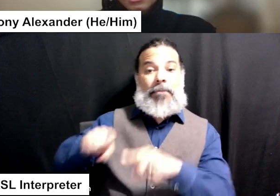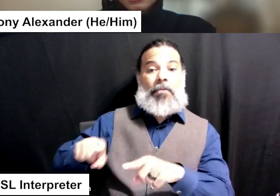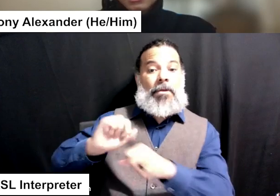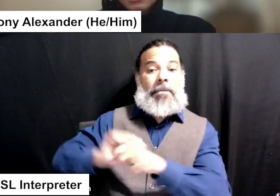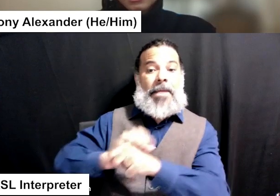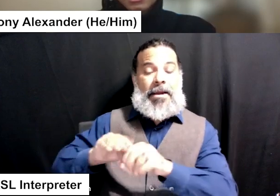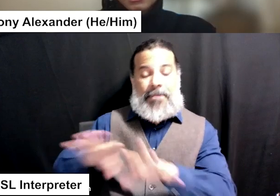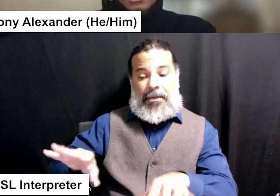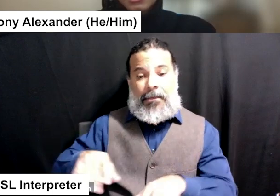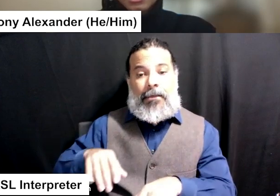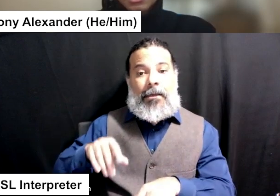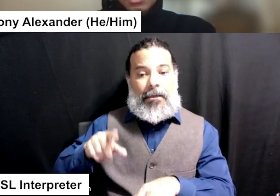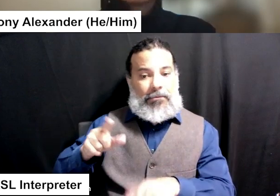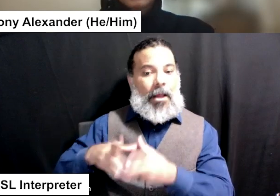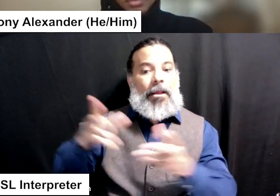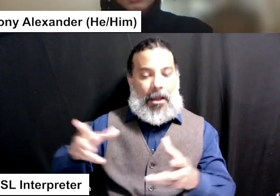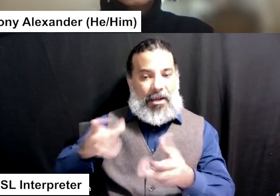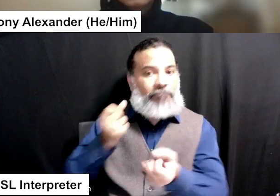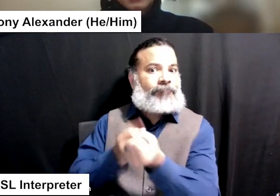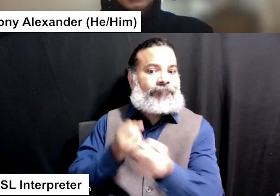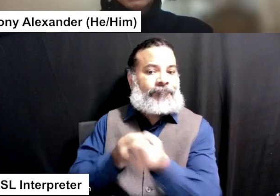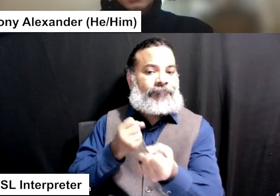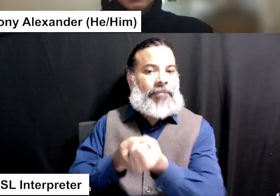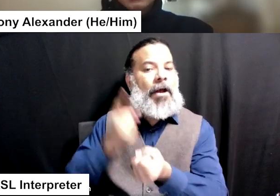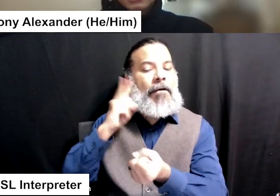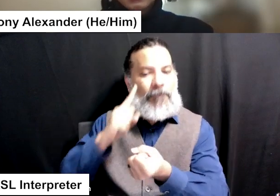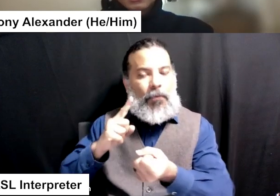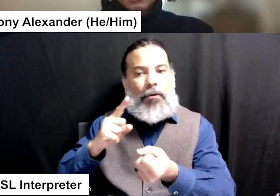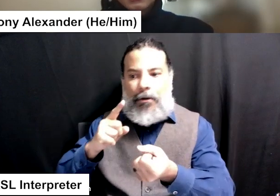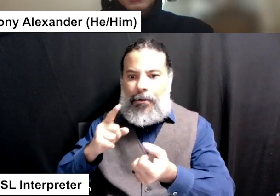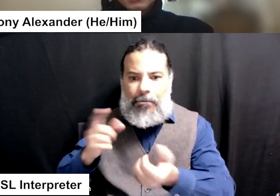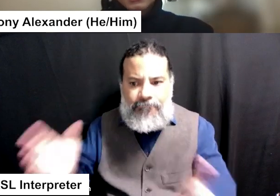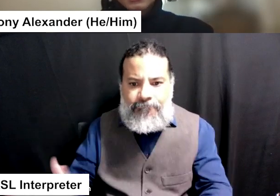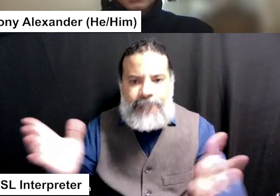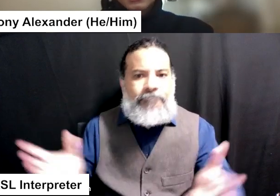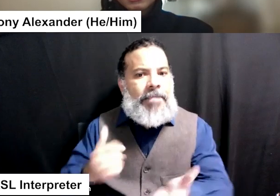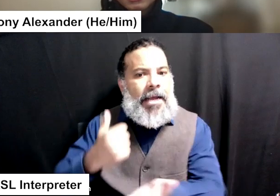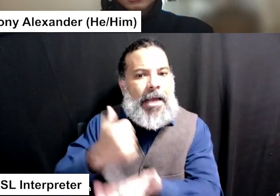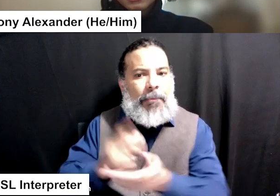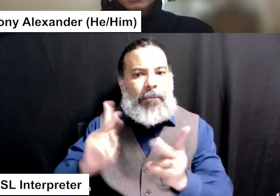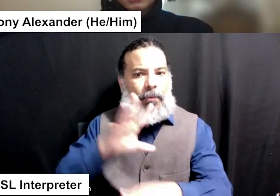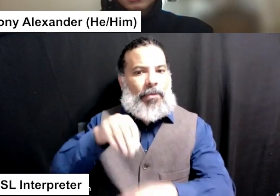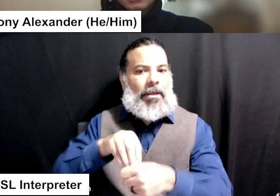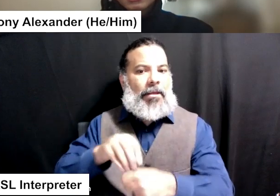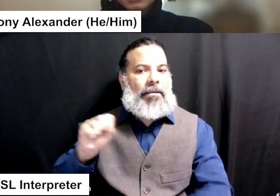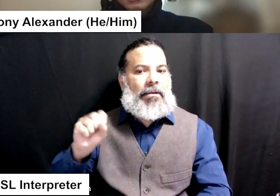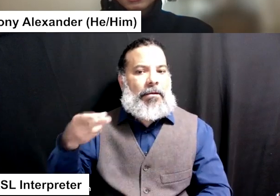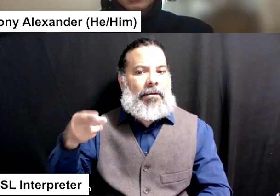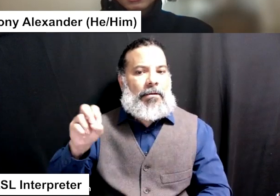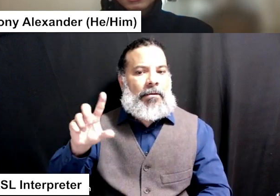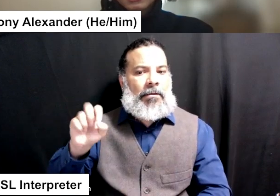pandemic, there was a lot of advocacy for supporting individuals in the shelter system that,